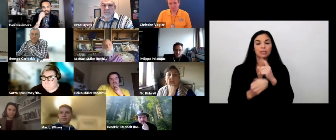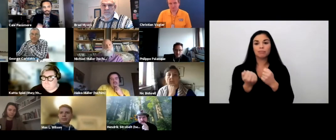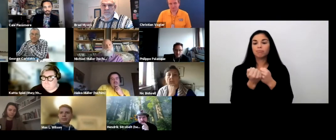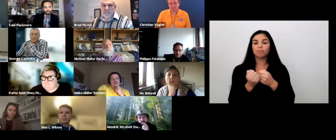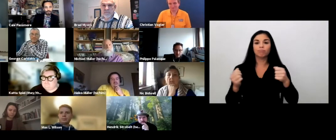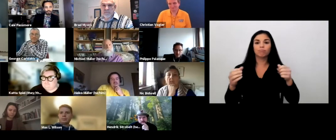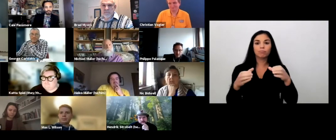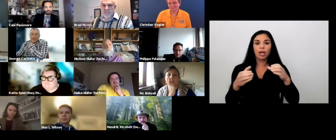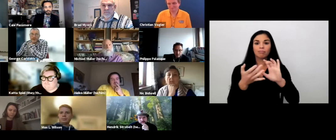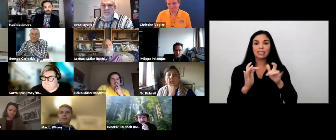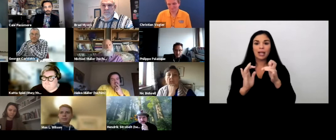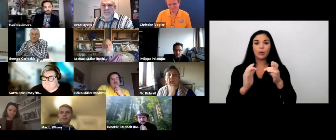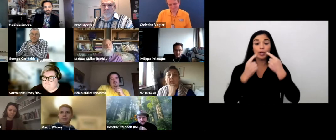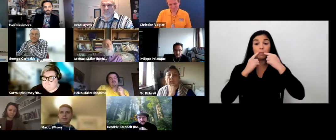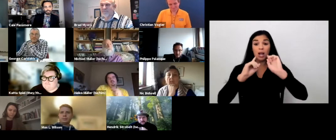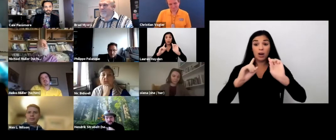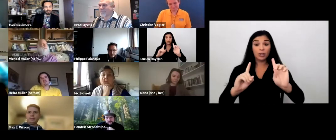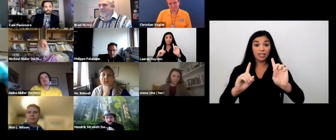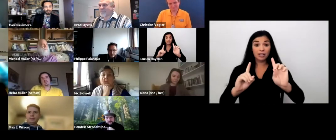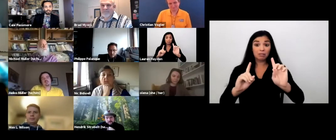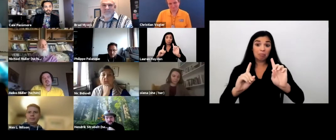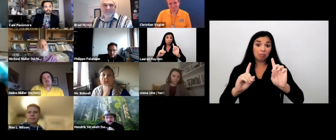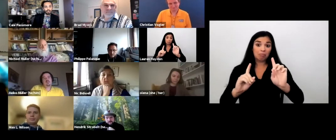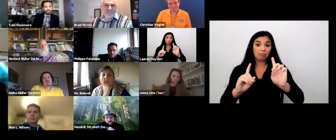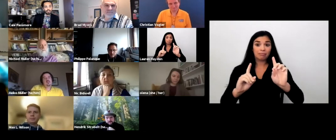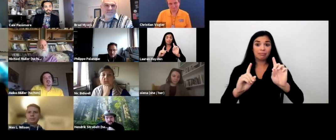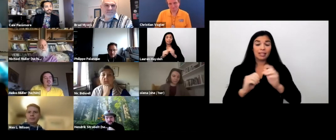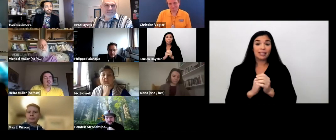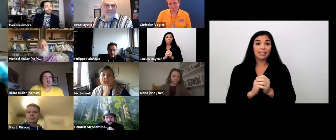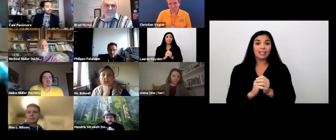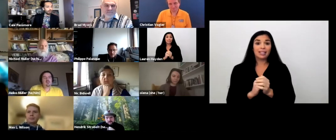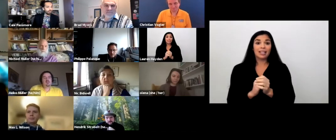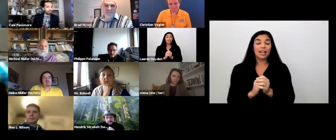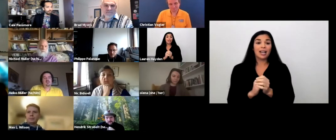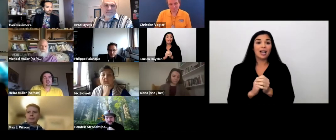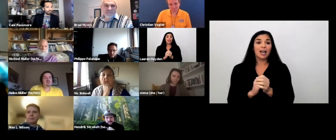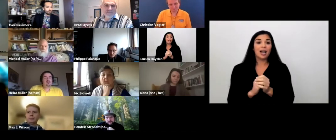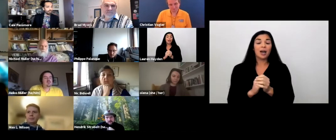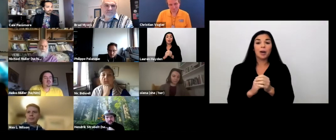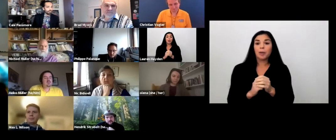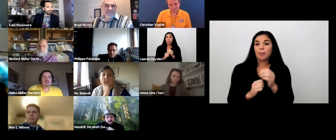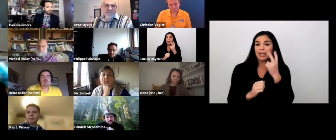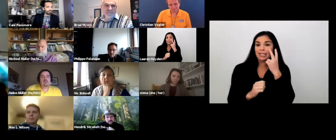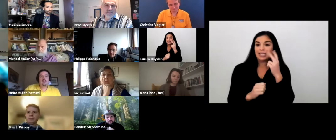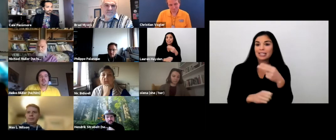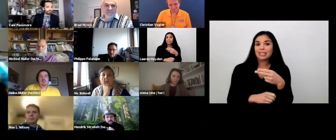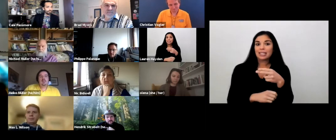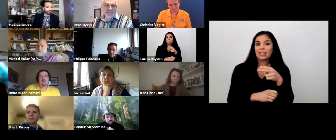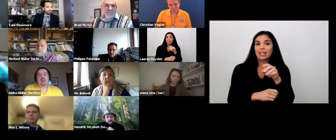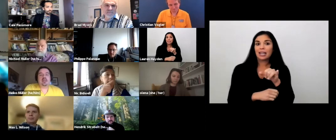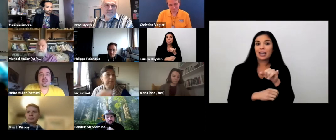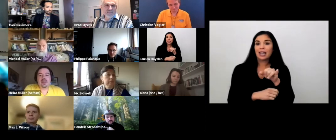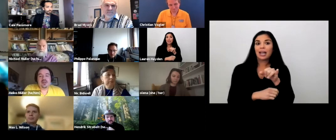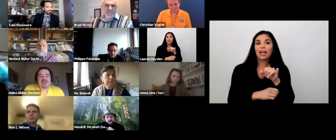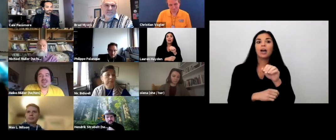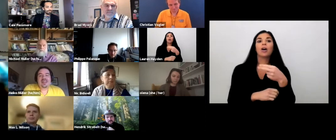played out particularly well? I see, is it Heiko Mueller?